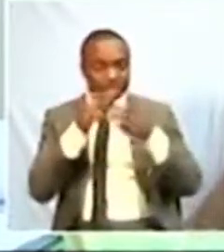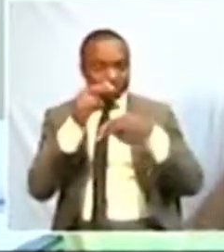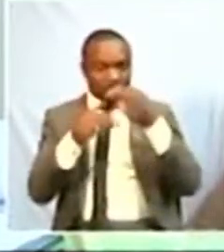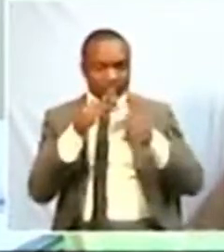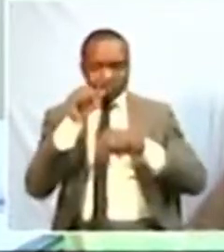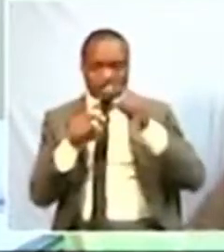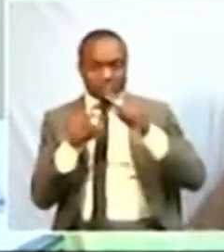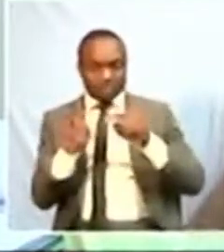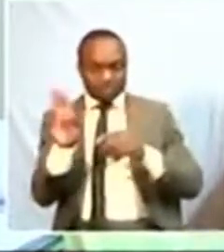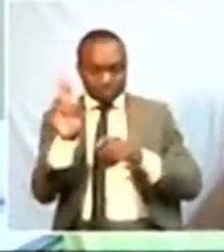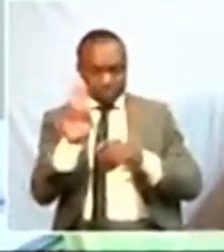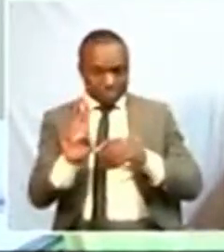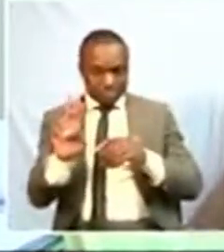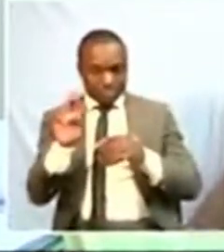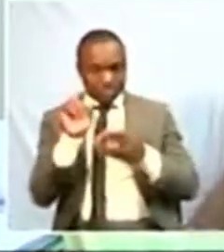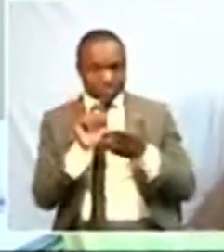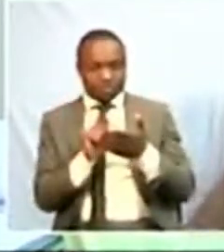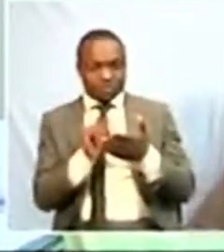using this.